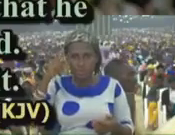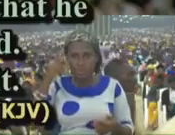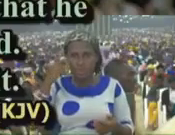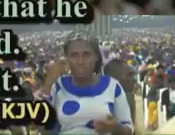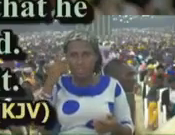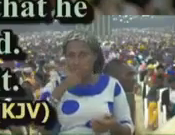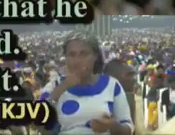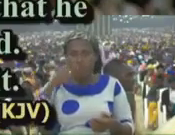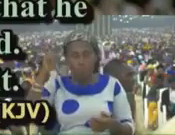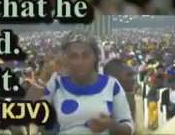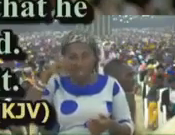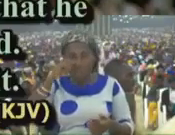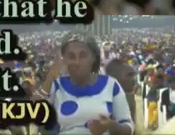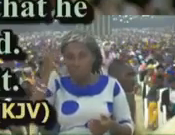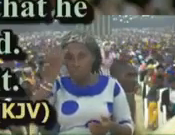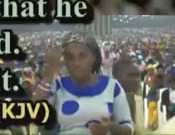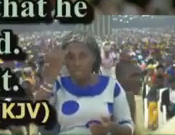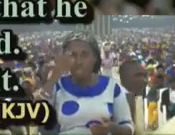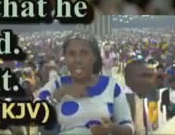and joy.